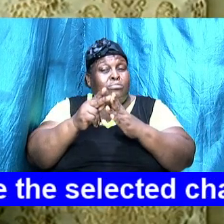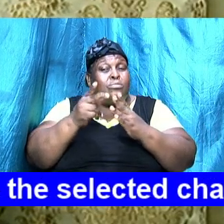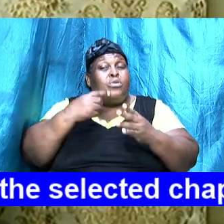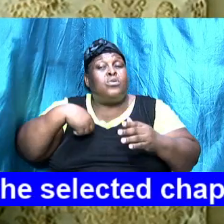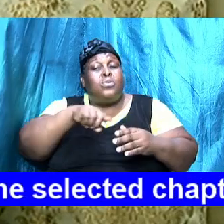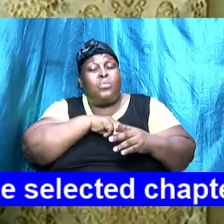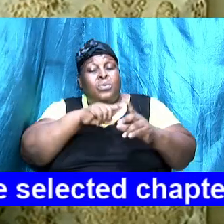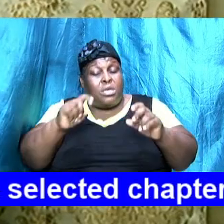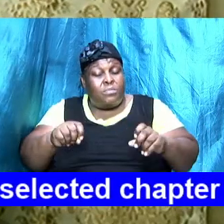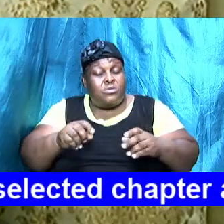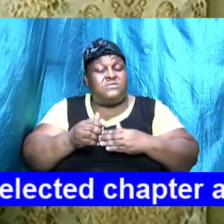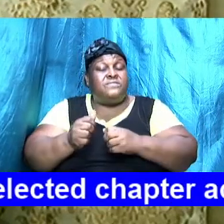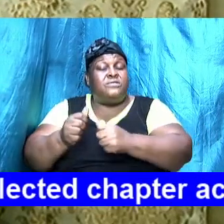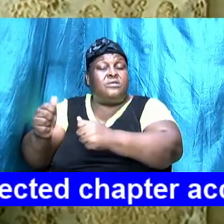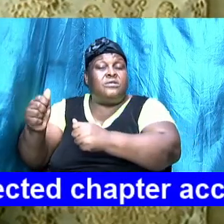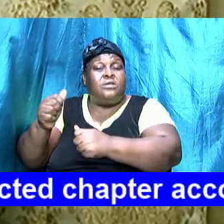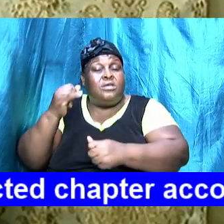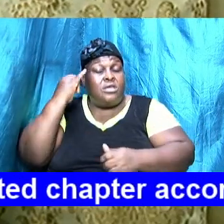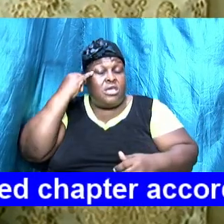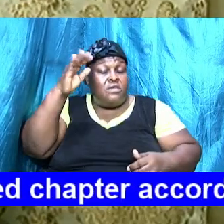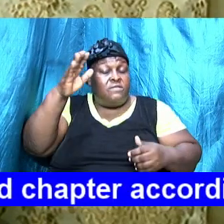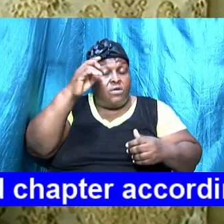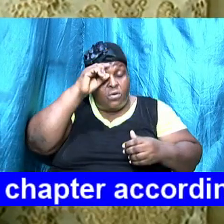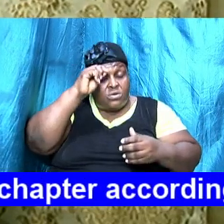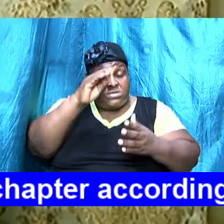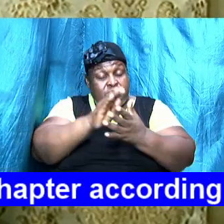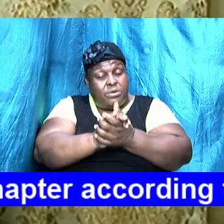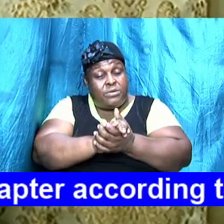husband, therefore, wife,